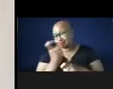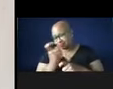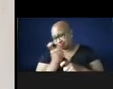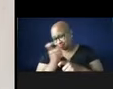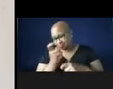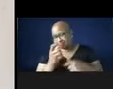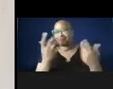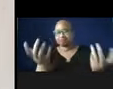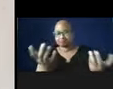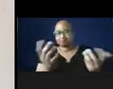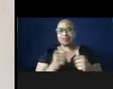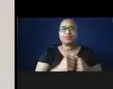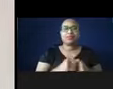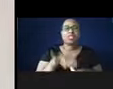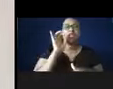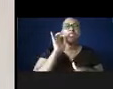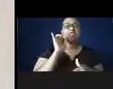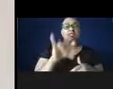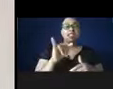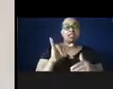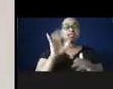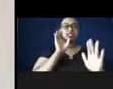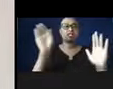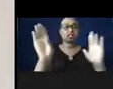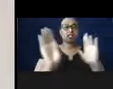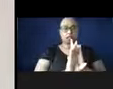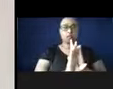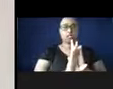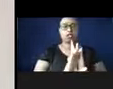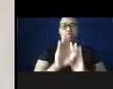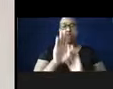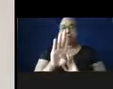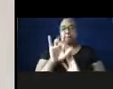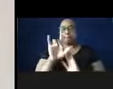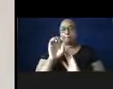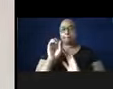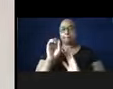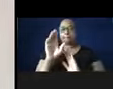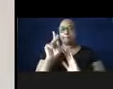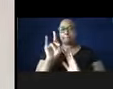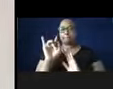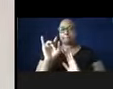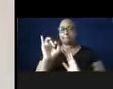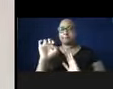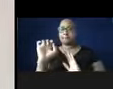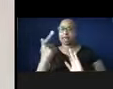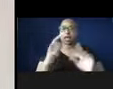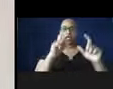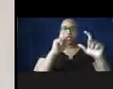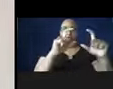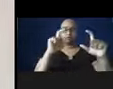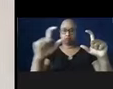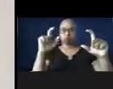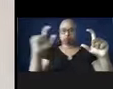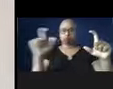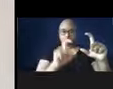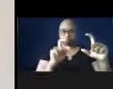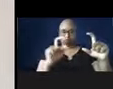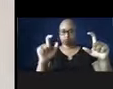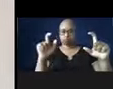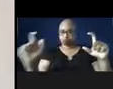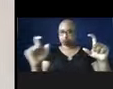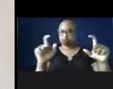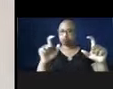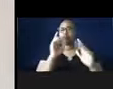This is an image of the blocking diagram. So as we were engaging with the RFEI and having conversations